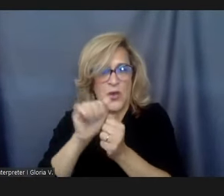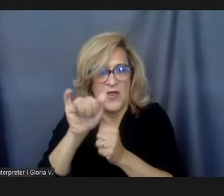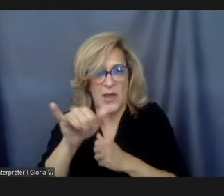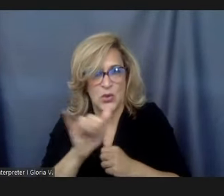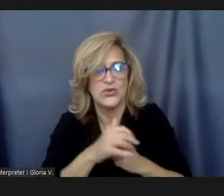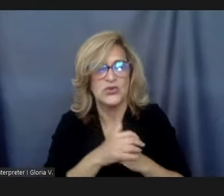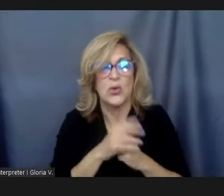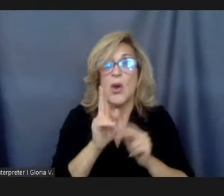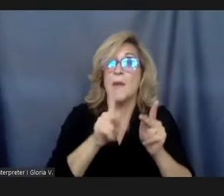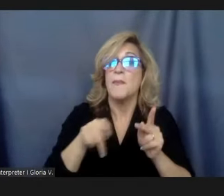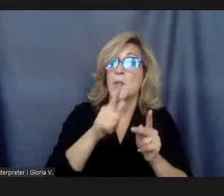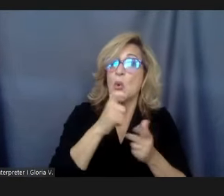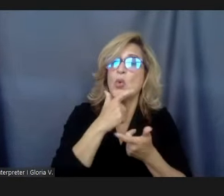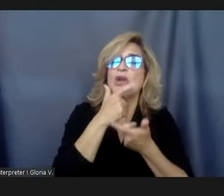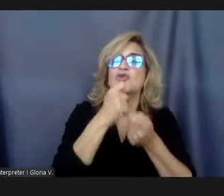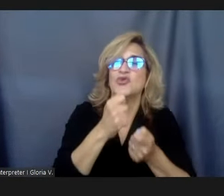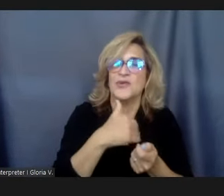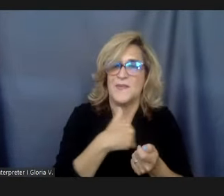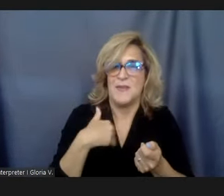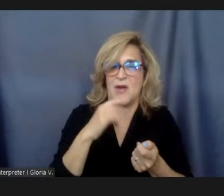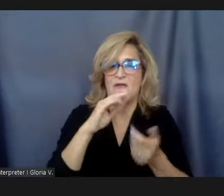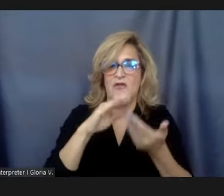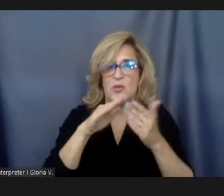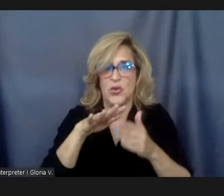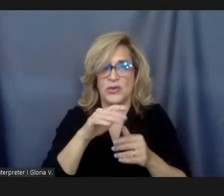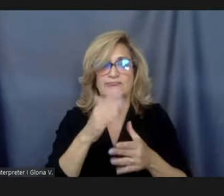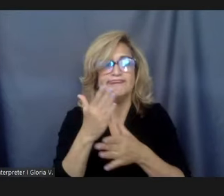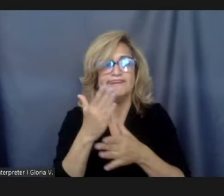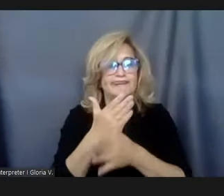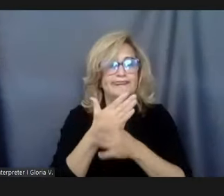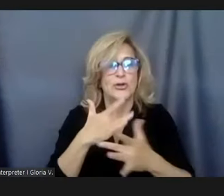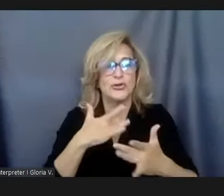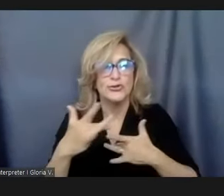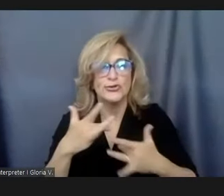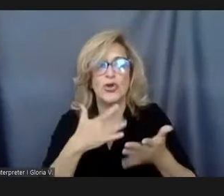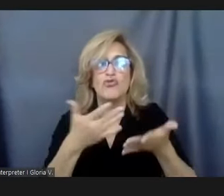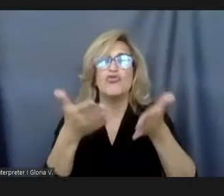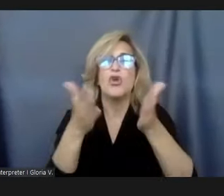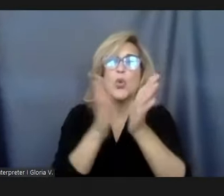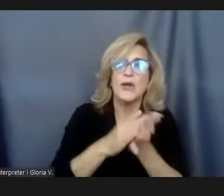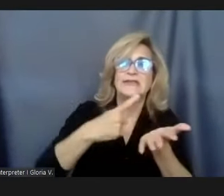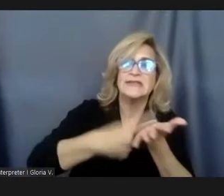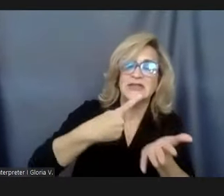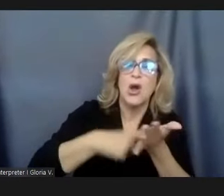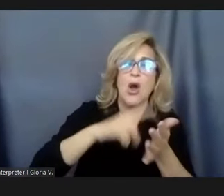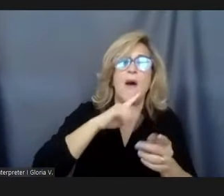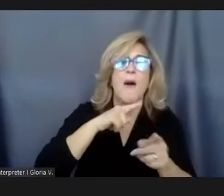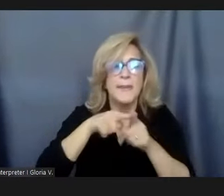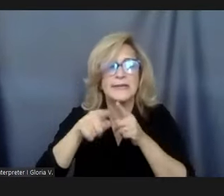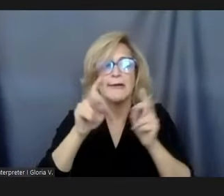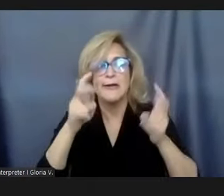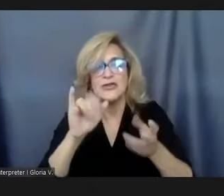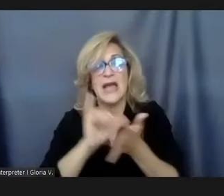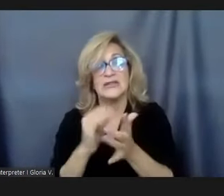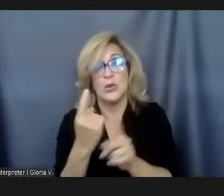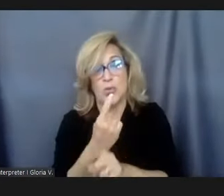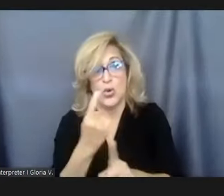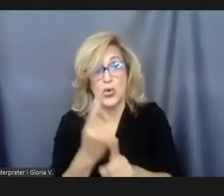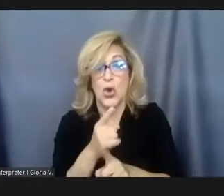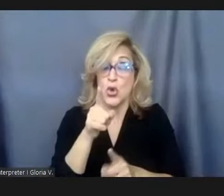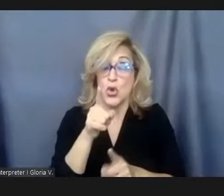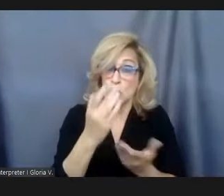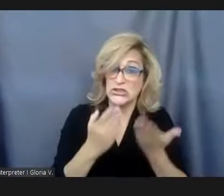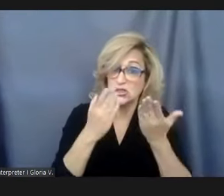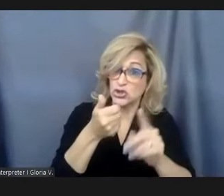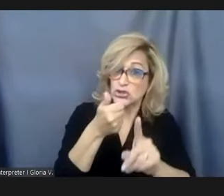of the community, and the purpose is to share concerns and request discussion on particular issues as appropriate. To suggest yourself or someone else, you